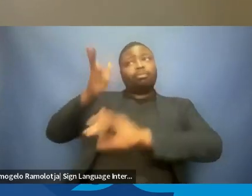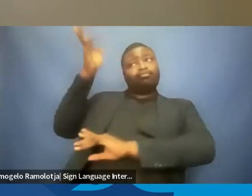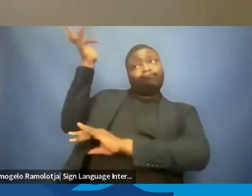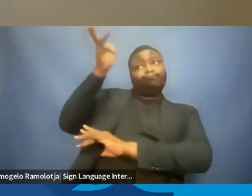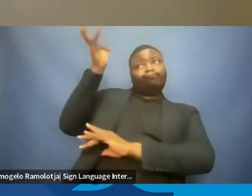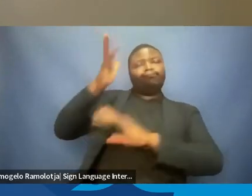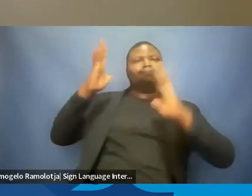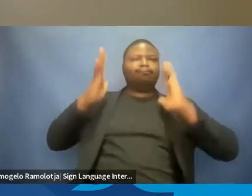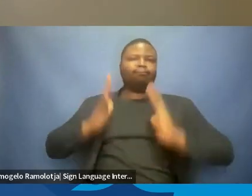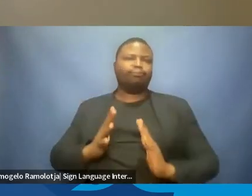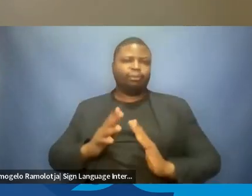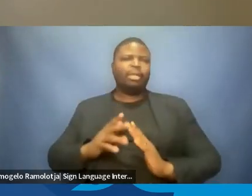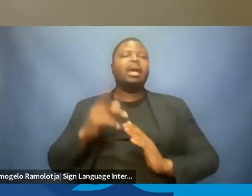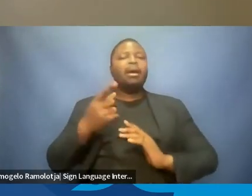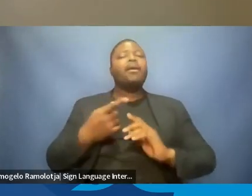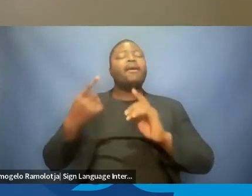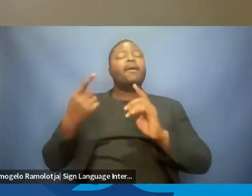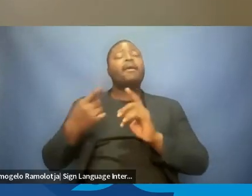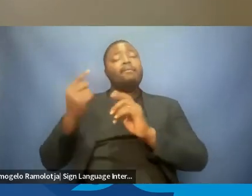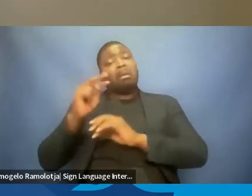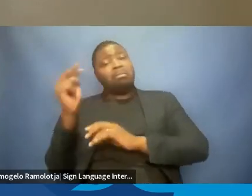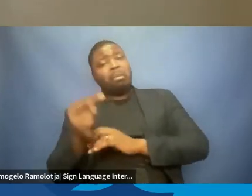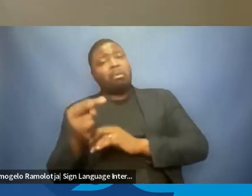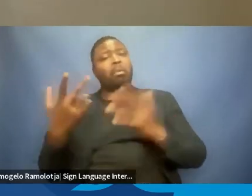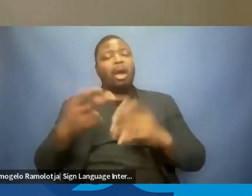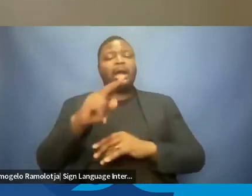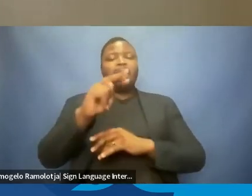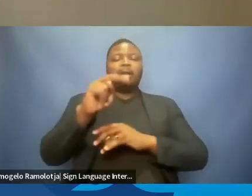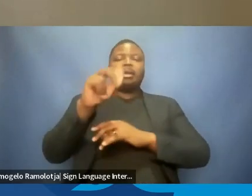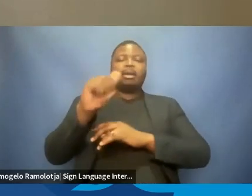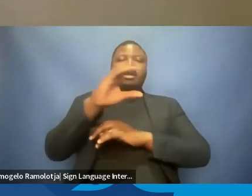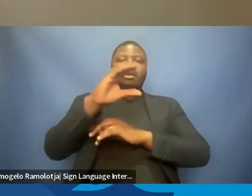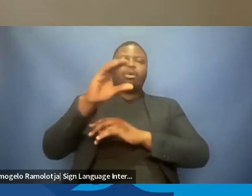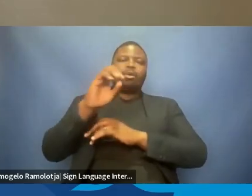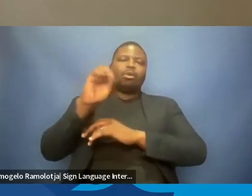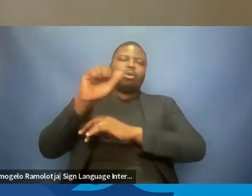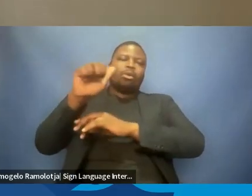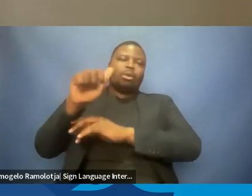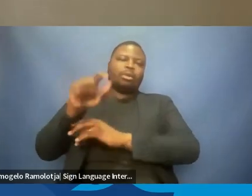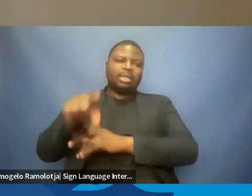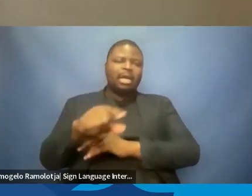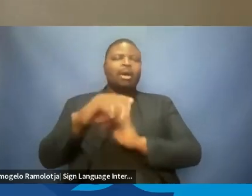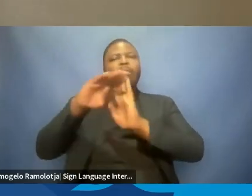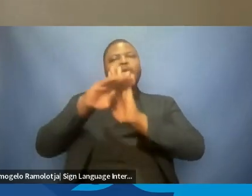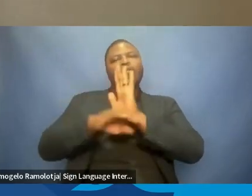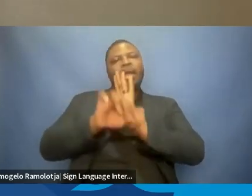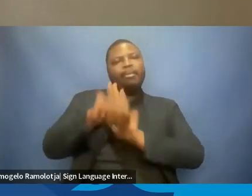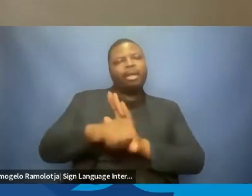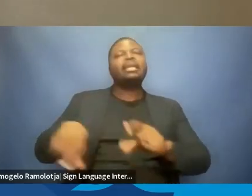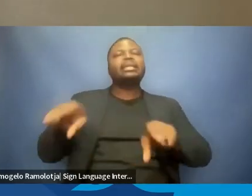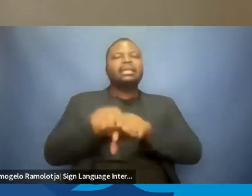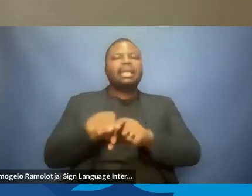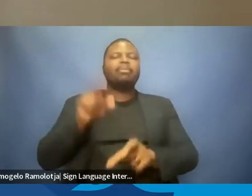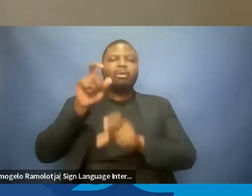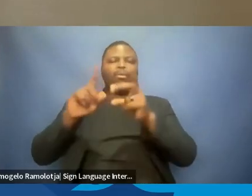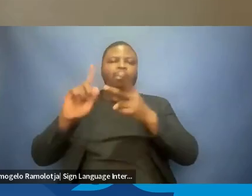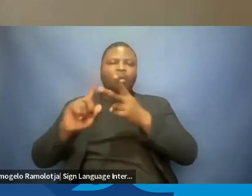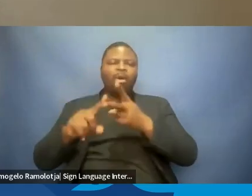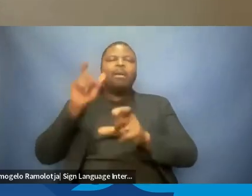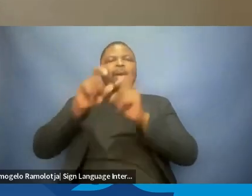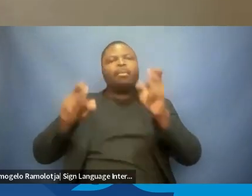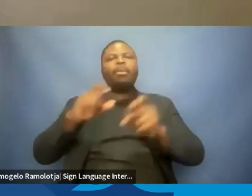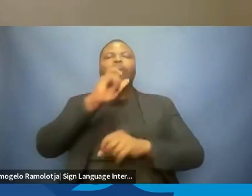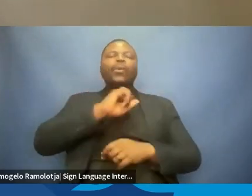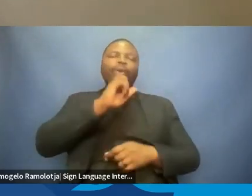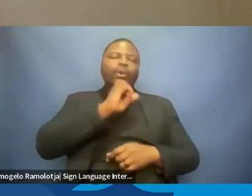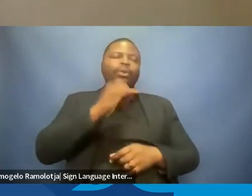the COSUP program, NACOSA, and the people who use drugs sector. But before we do this,